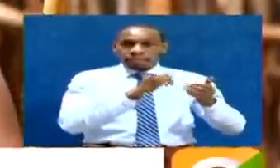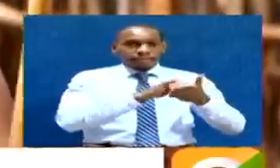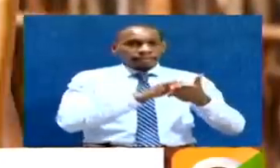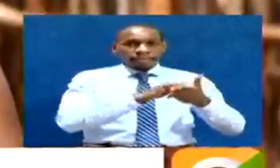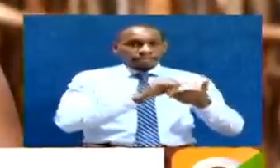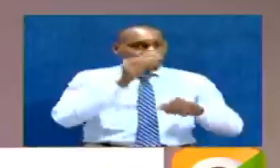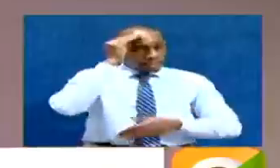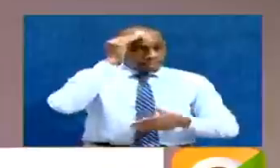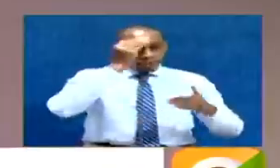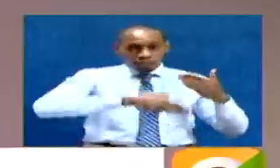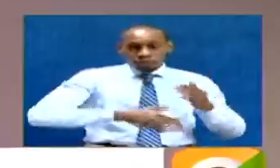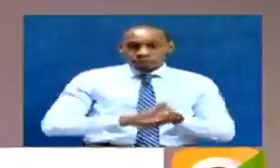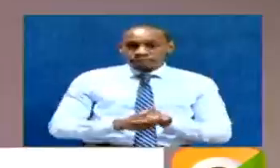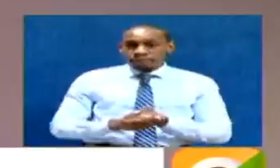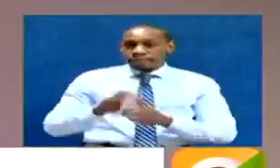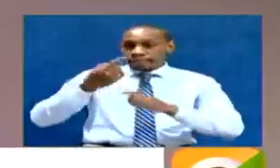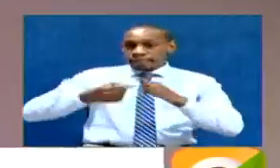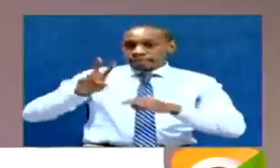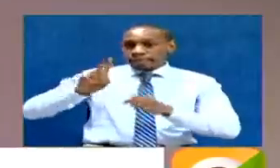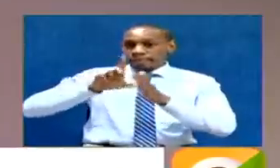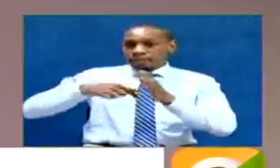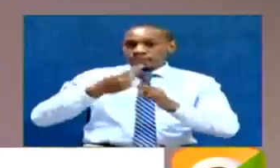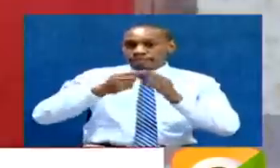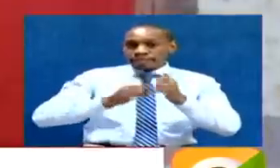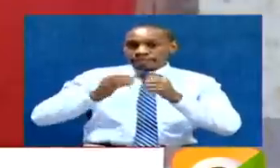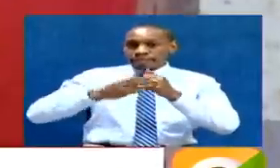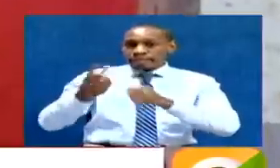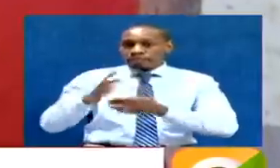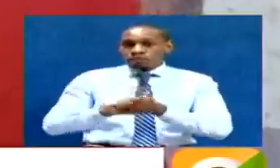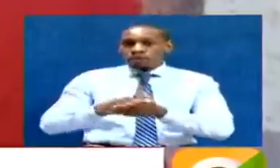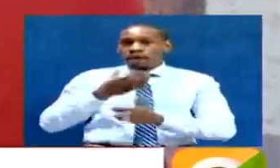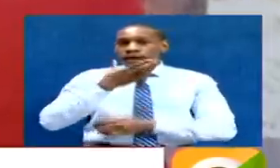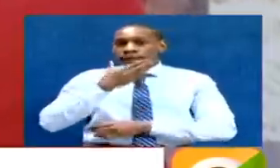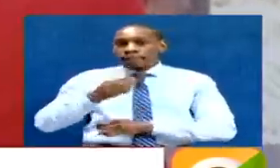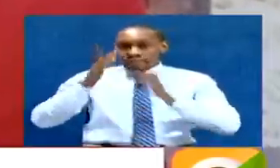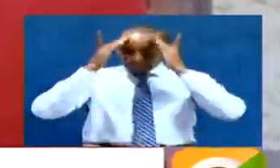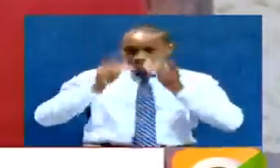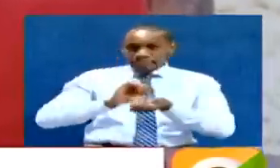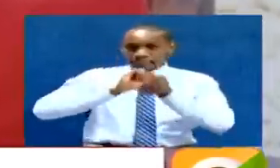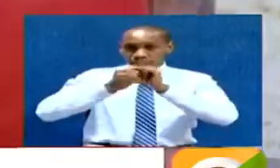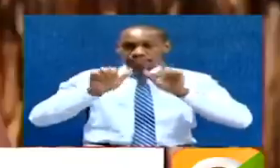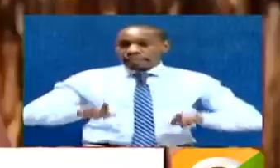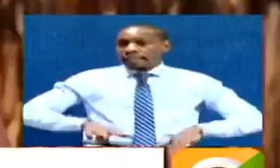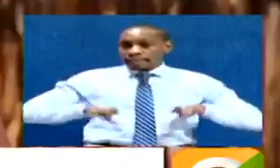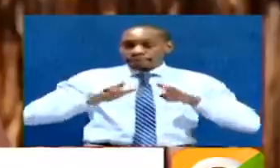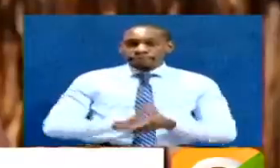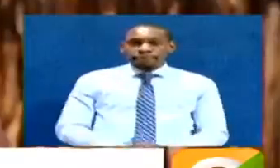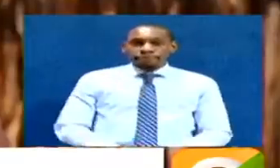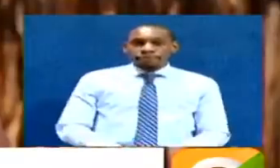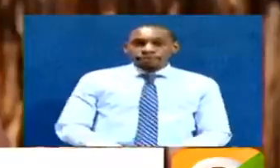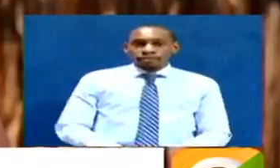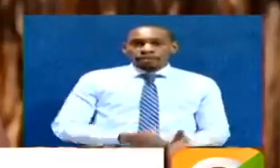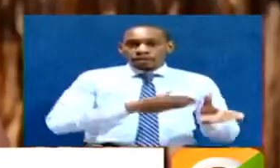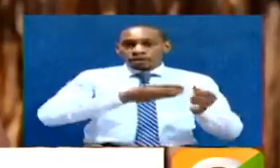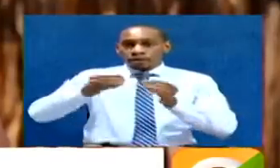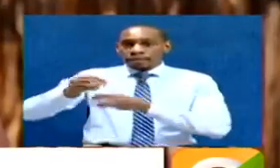that is end of your education. But 2 years later, in 1992, John decided to change the course of his life. I went across